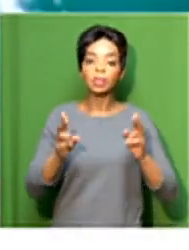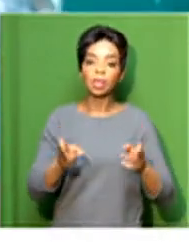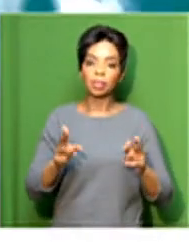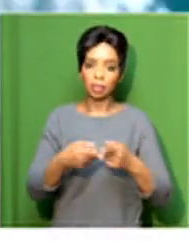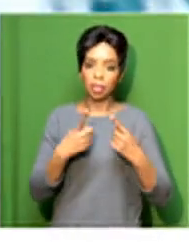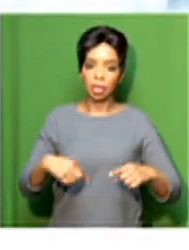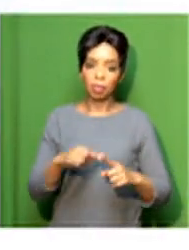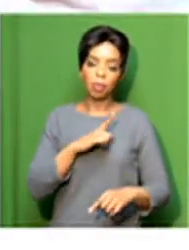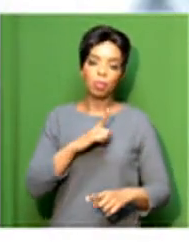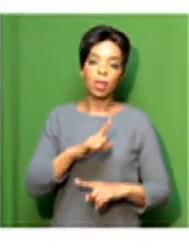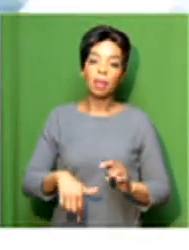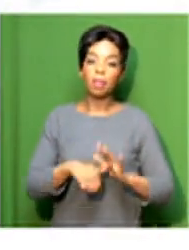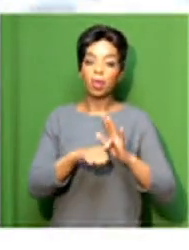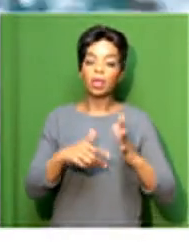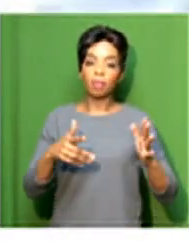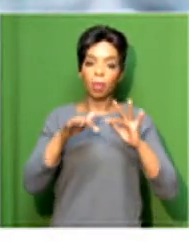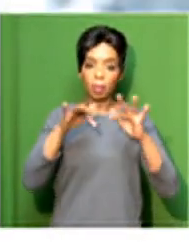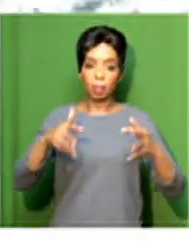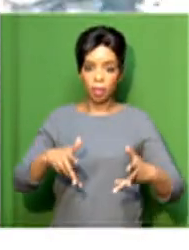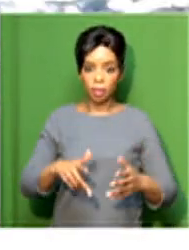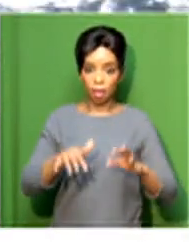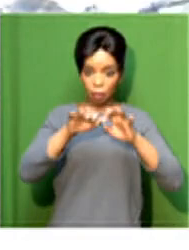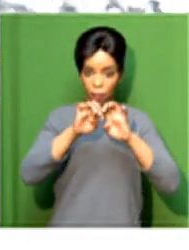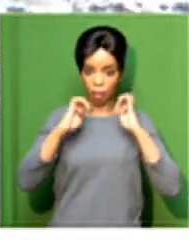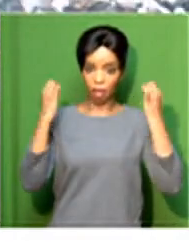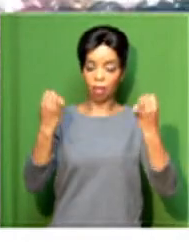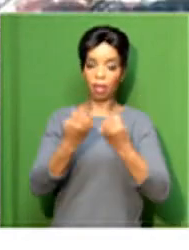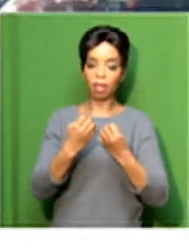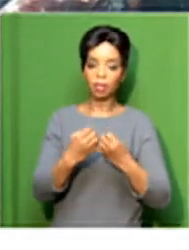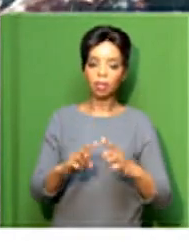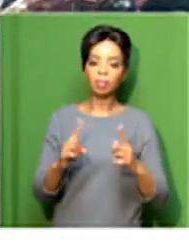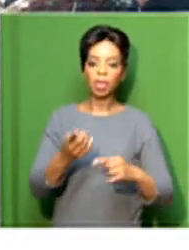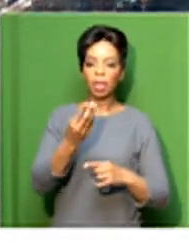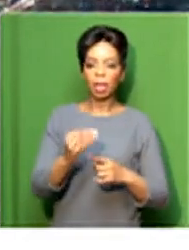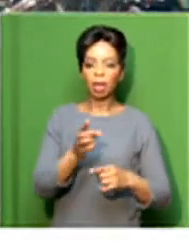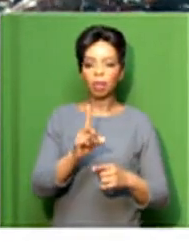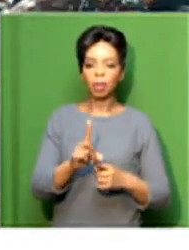single human being on Earth. And biodiversity is the immune system of planet Earth. So